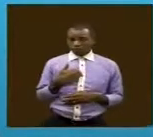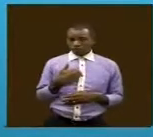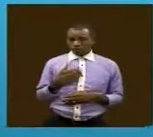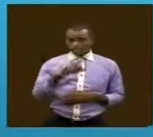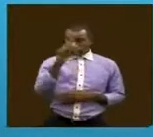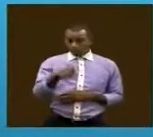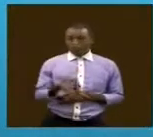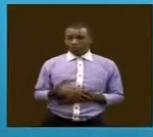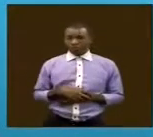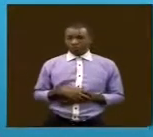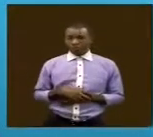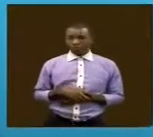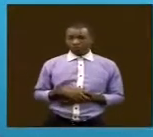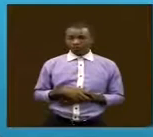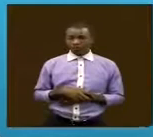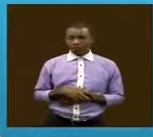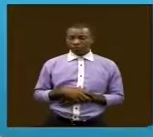presentation?